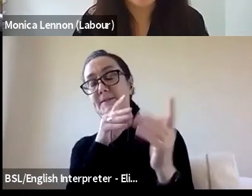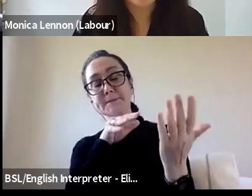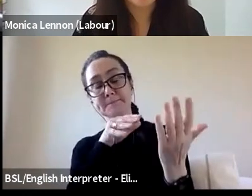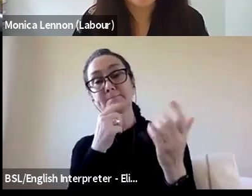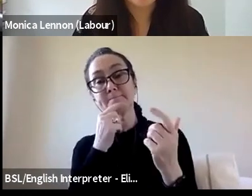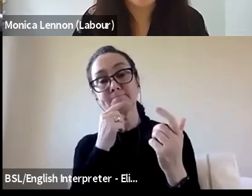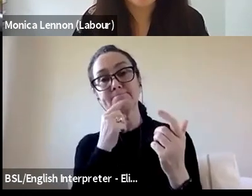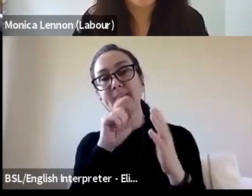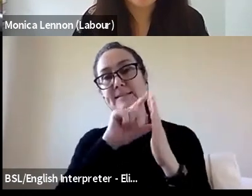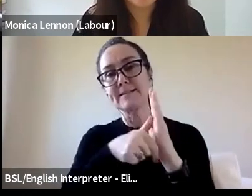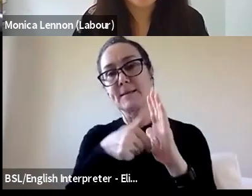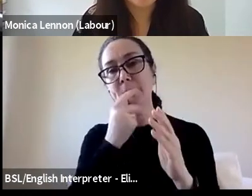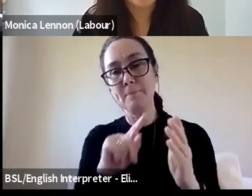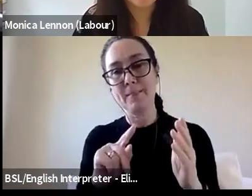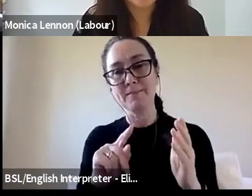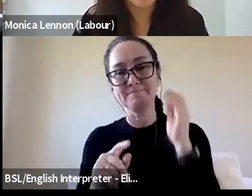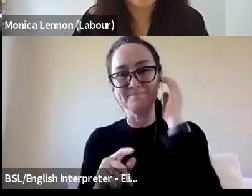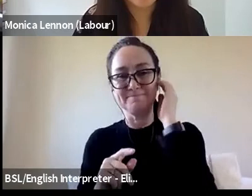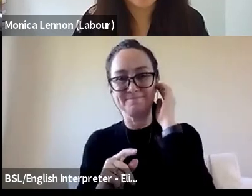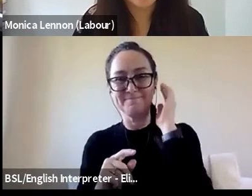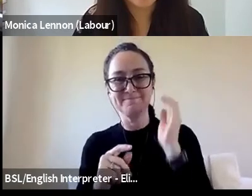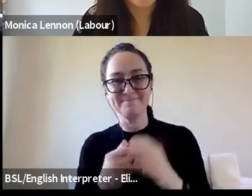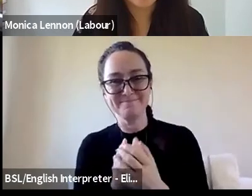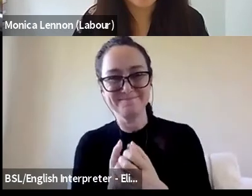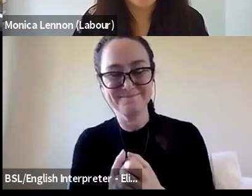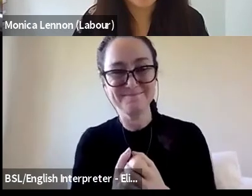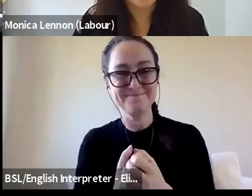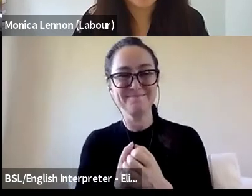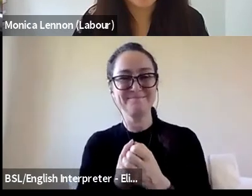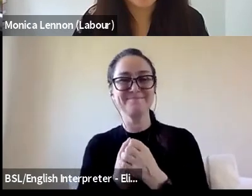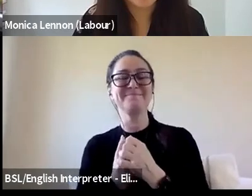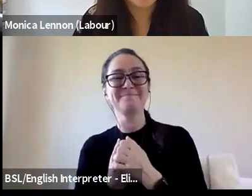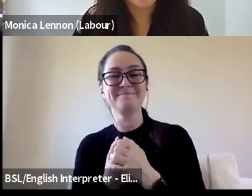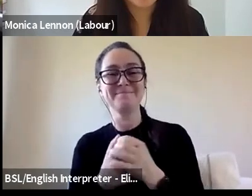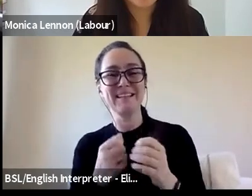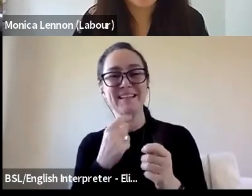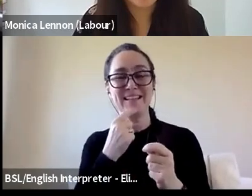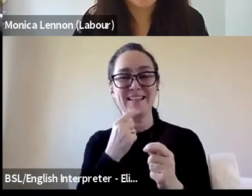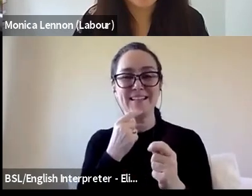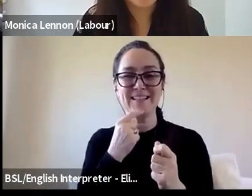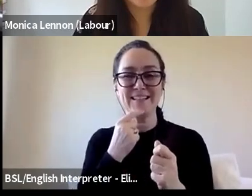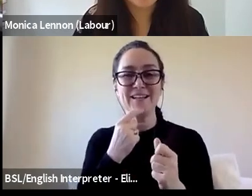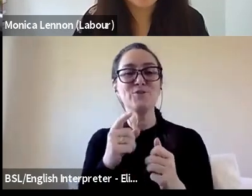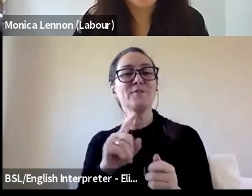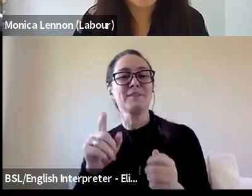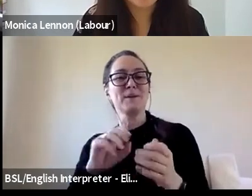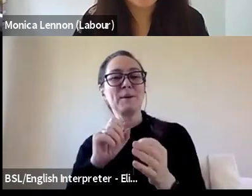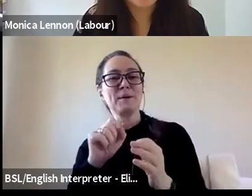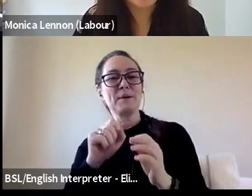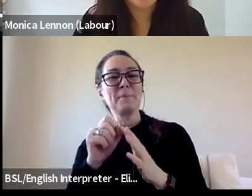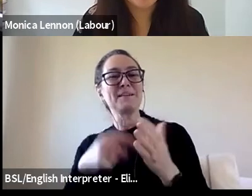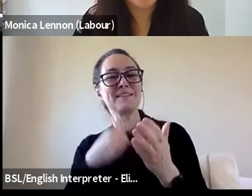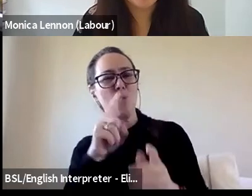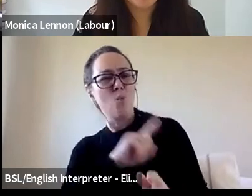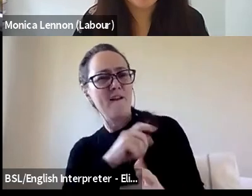issues of disabled people. But yeah, thank you. That's all right. Issues of disabled people come in. Vote for you, Gillian, for the Greens.